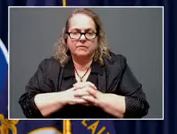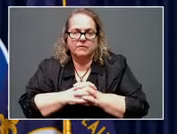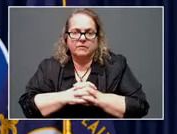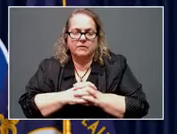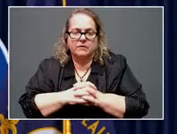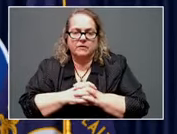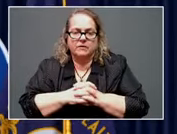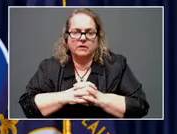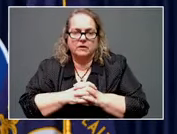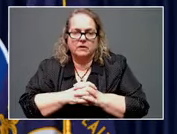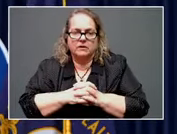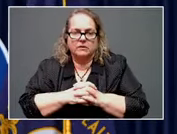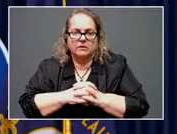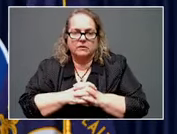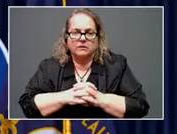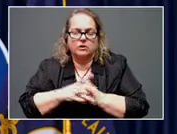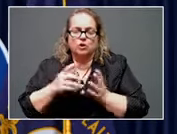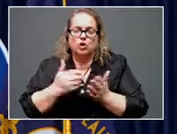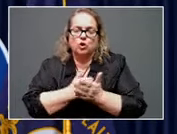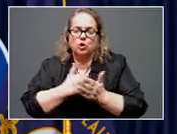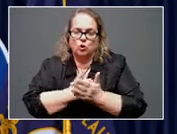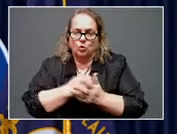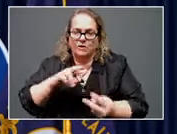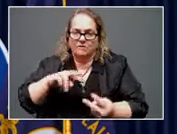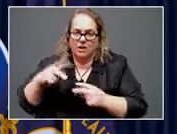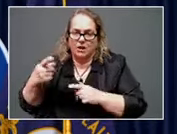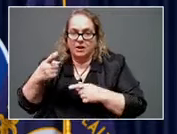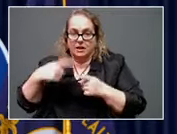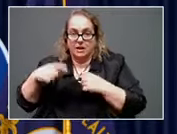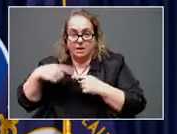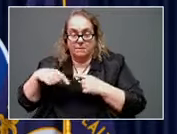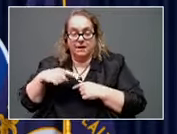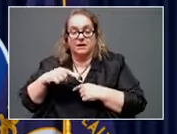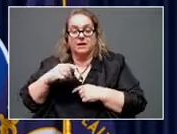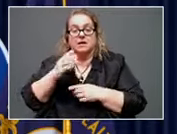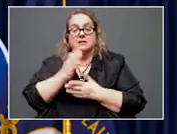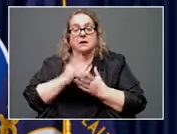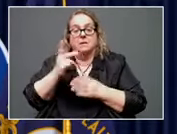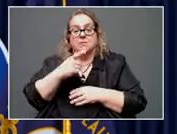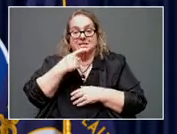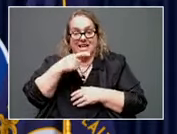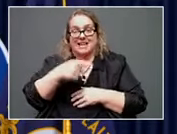not be as severe. And how much of this variant are we seeing in Kentucky?